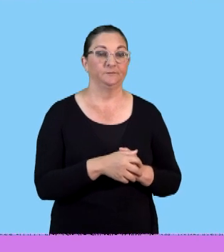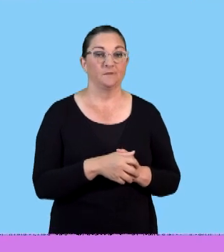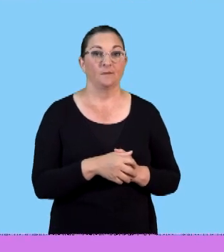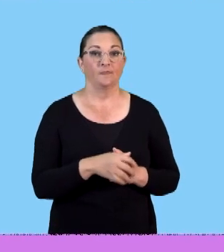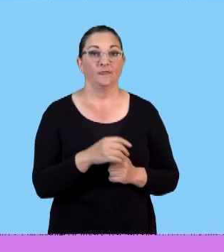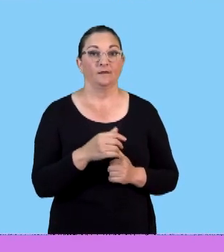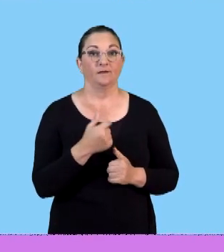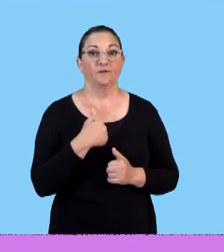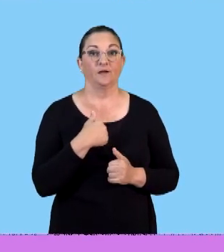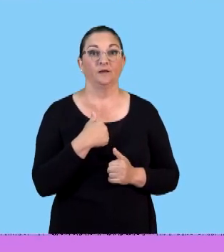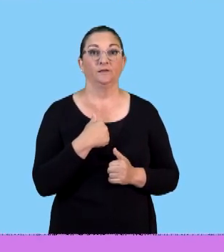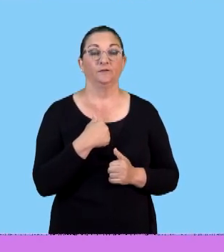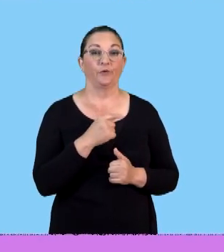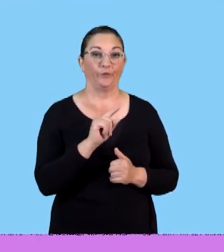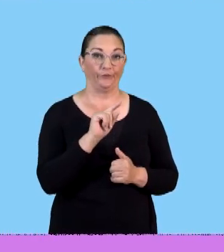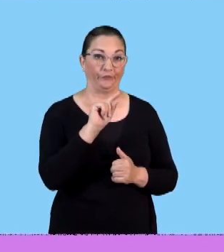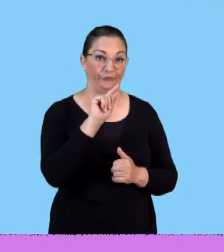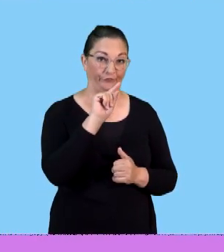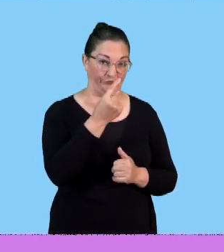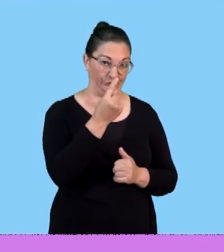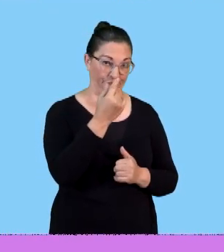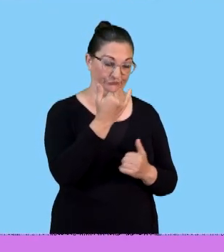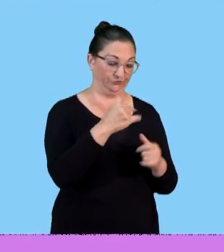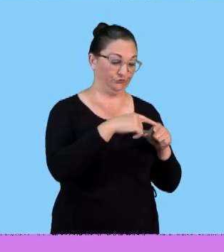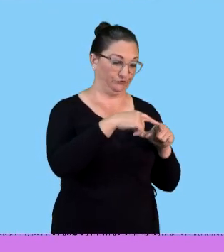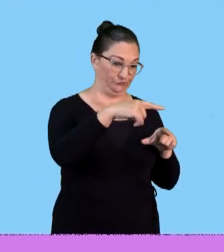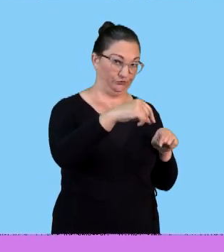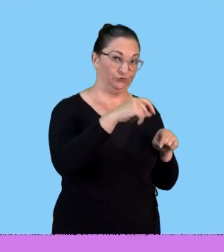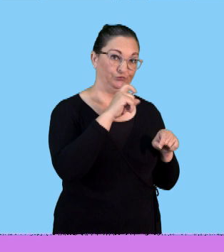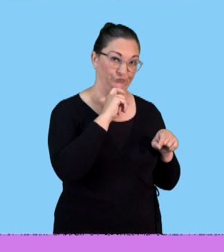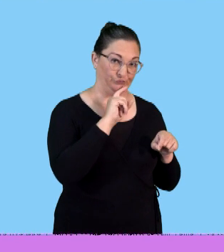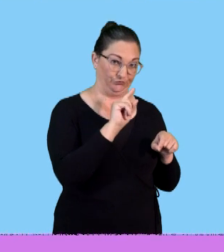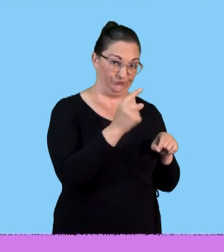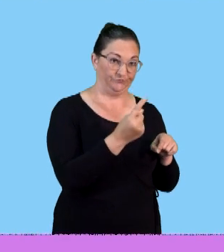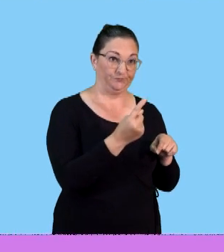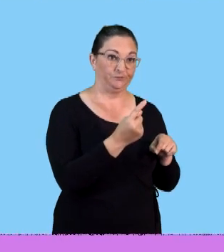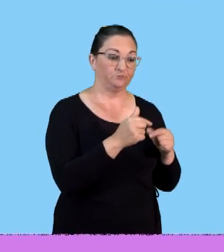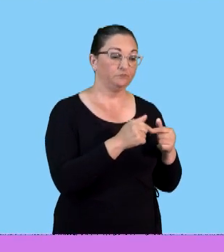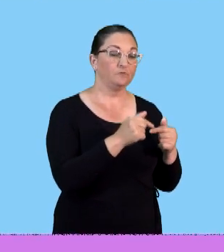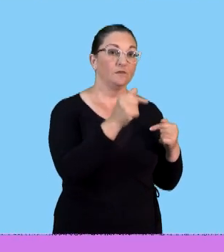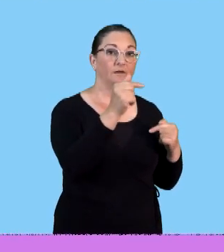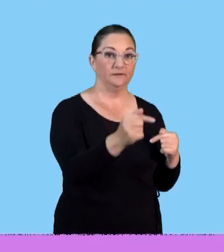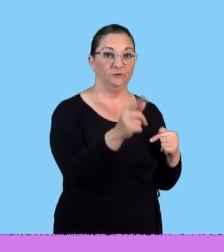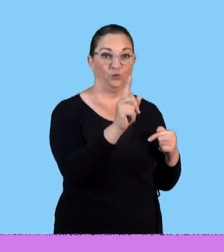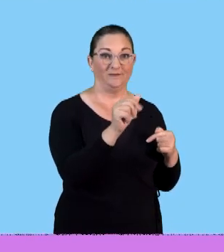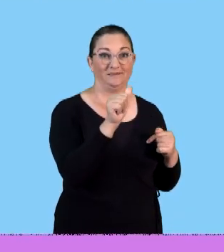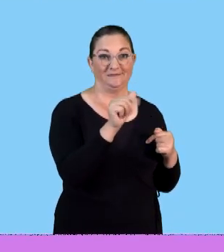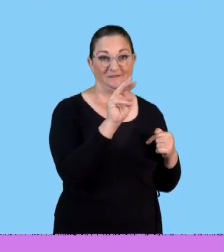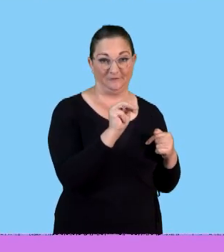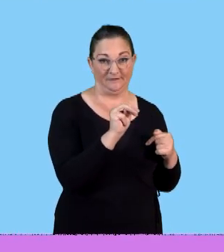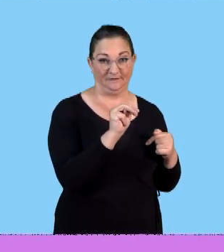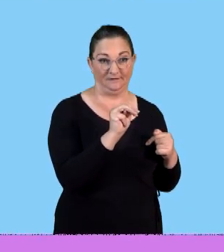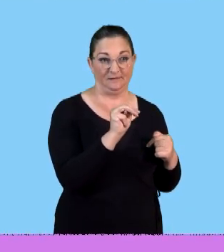So I'm calculating the area of this one first. Okay, so therefore I'll say the length here is 6